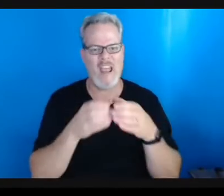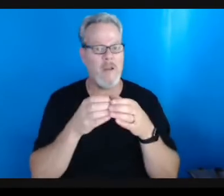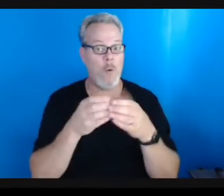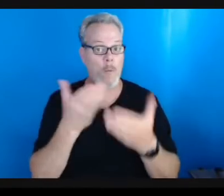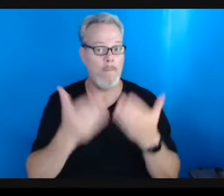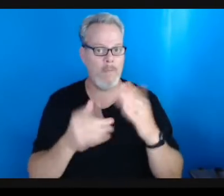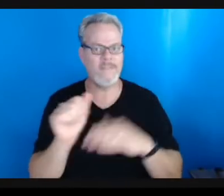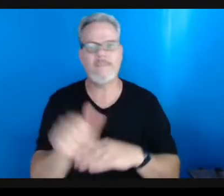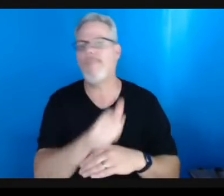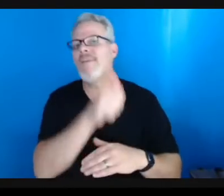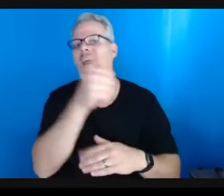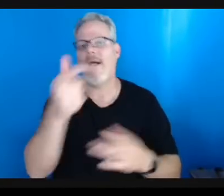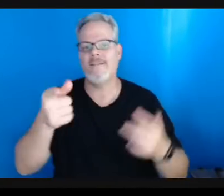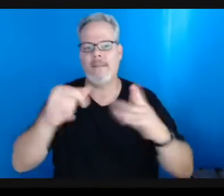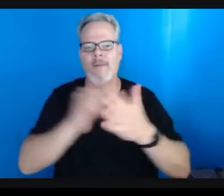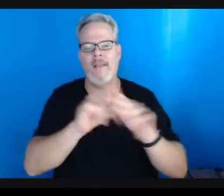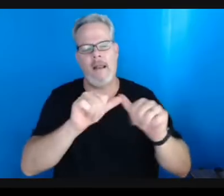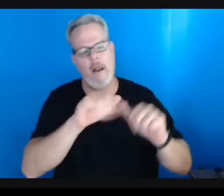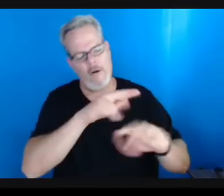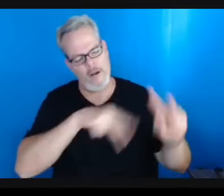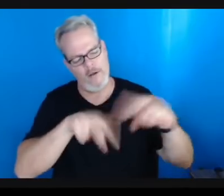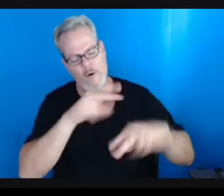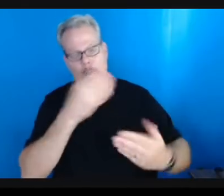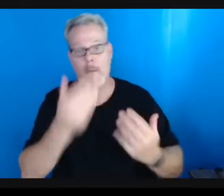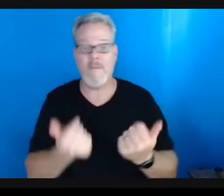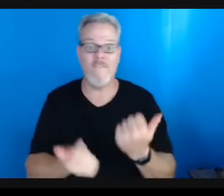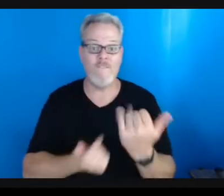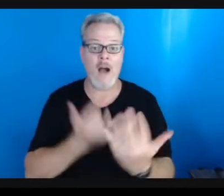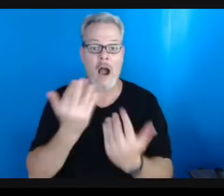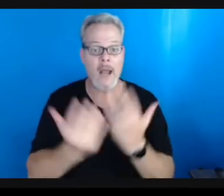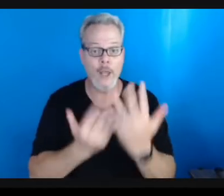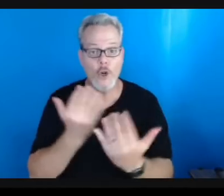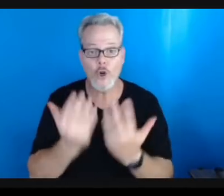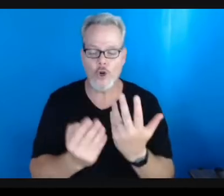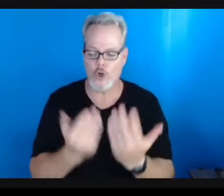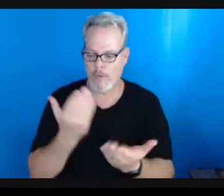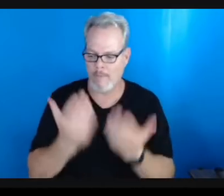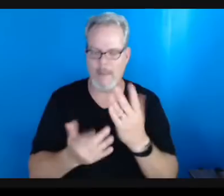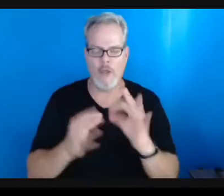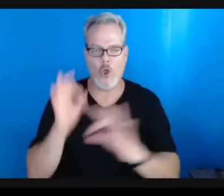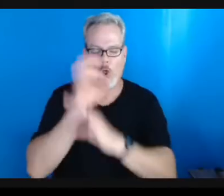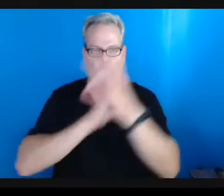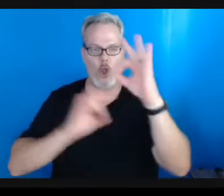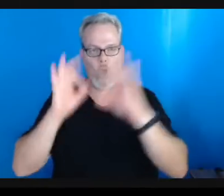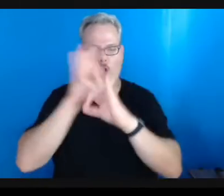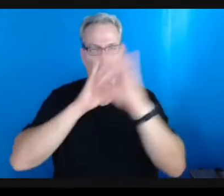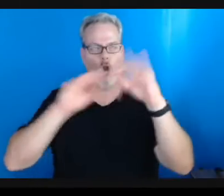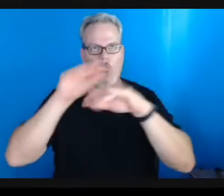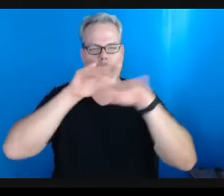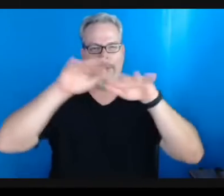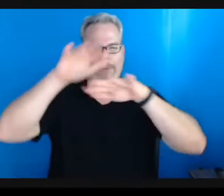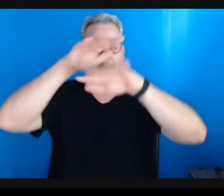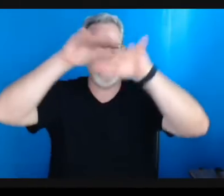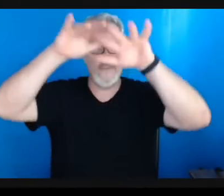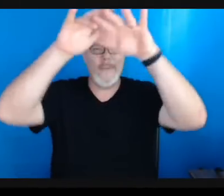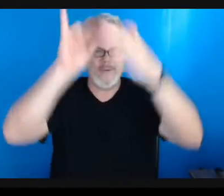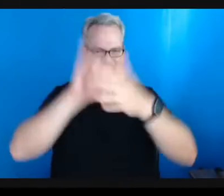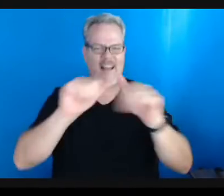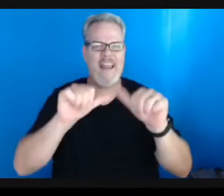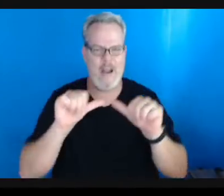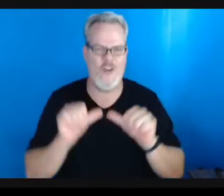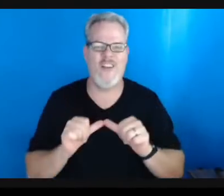else happening nearby there. It could be something like a fire or, anything that putting particles in the air near that very one lone